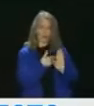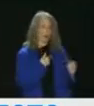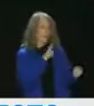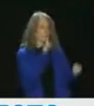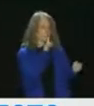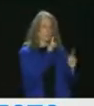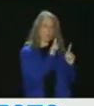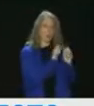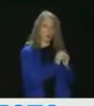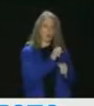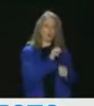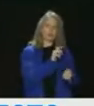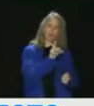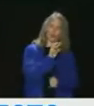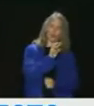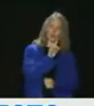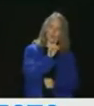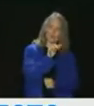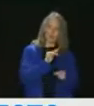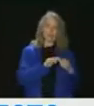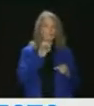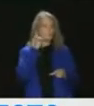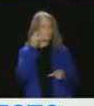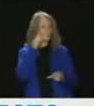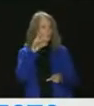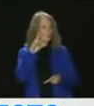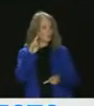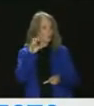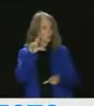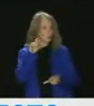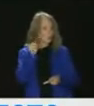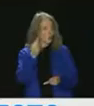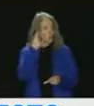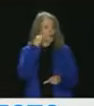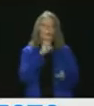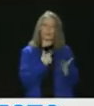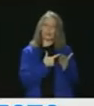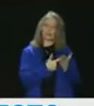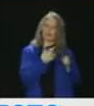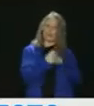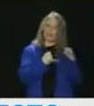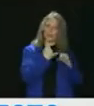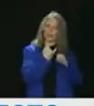others, about the plan to adjust travel measures under federal jurisdiction.